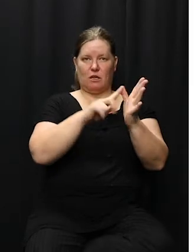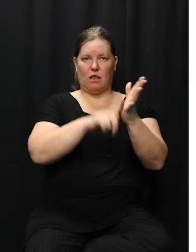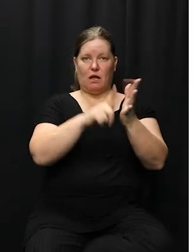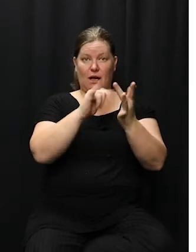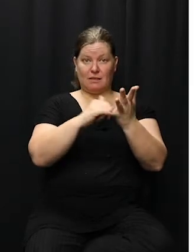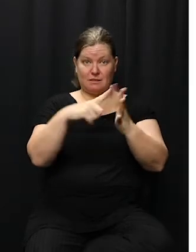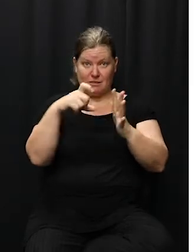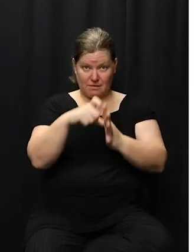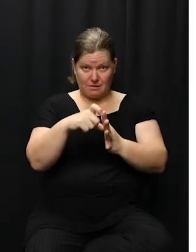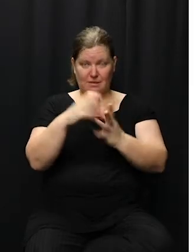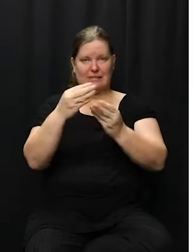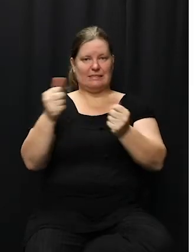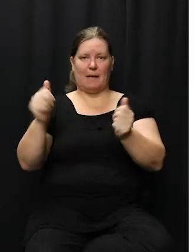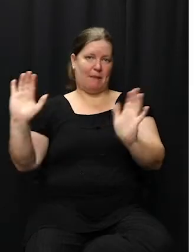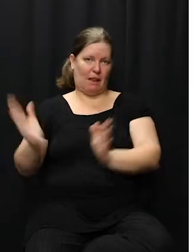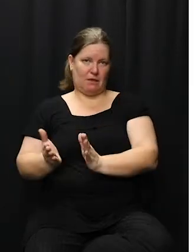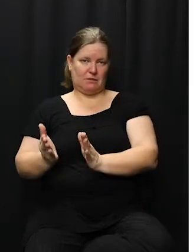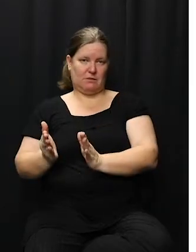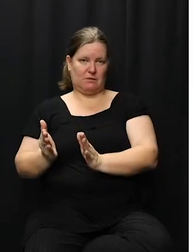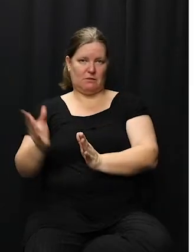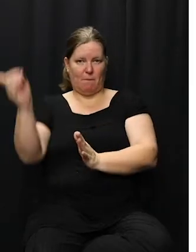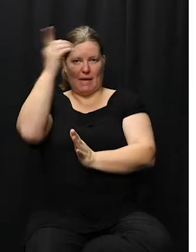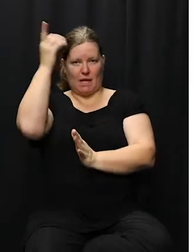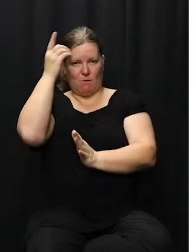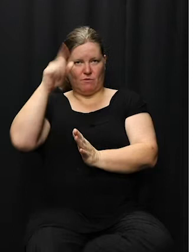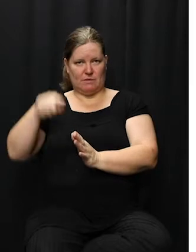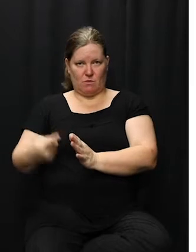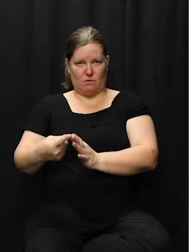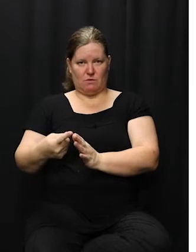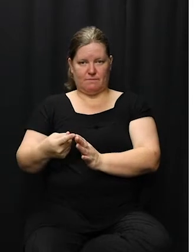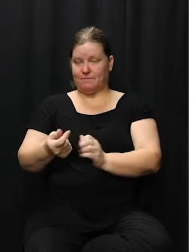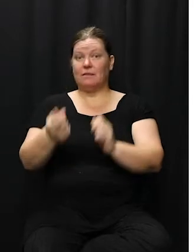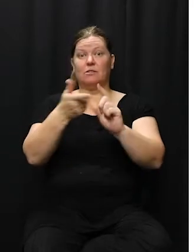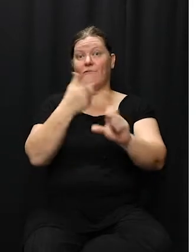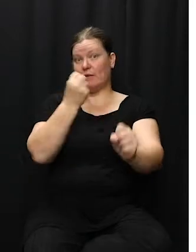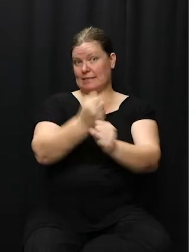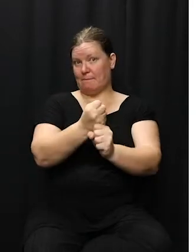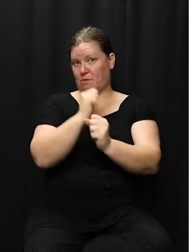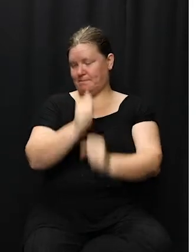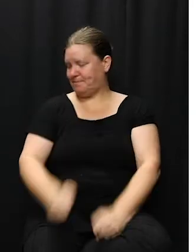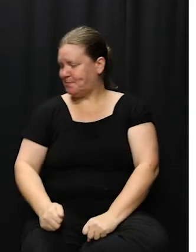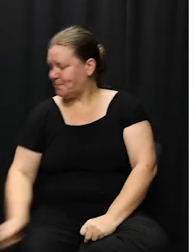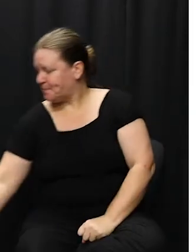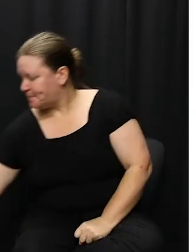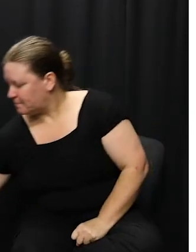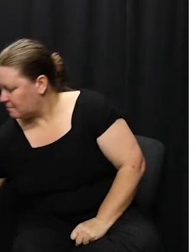and some of them less so. You can make up or adapt on the spot. So for example,